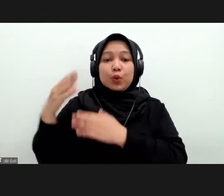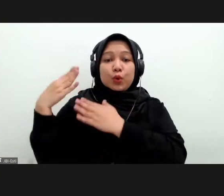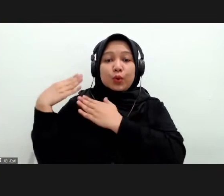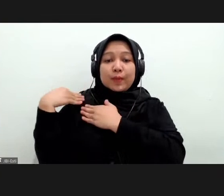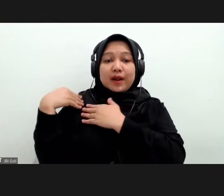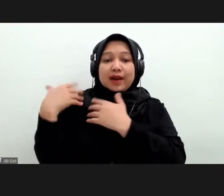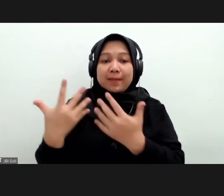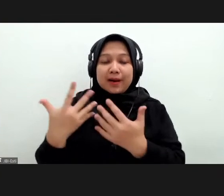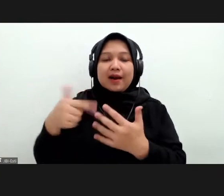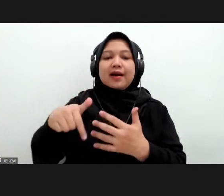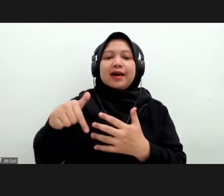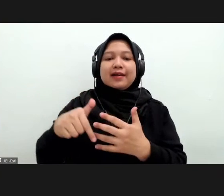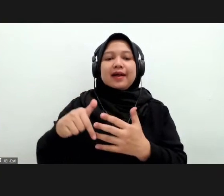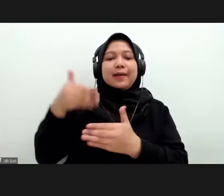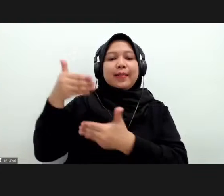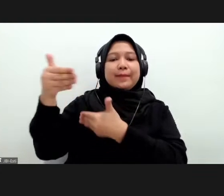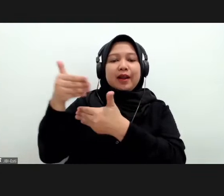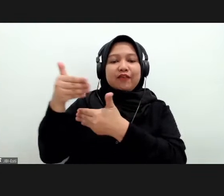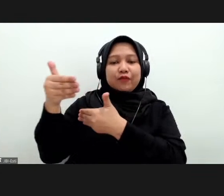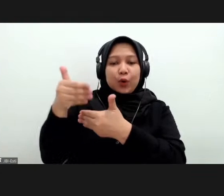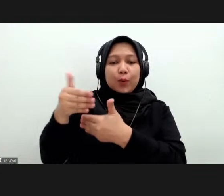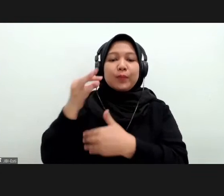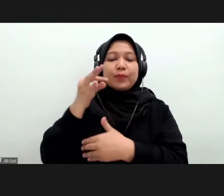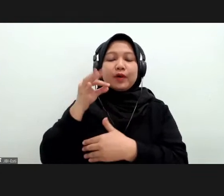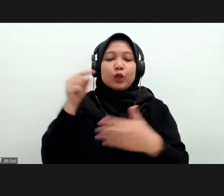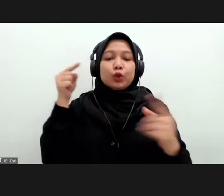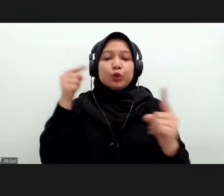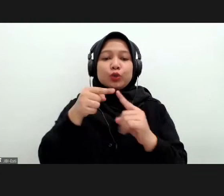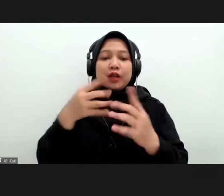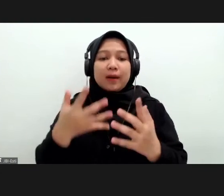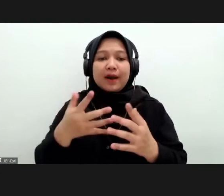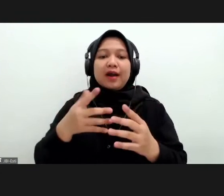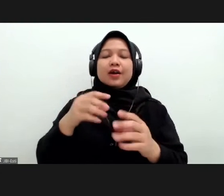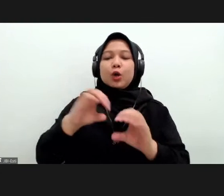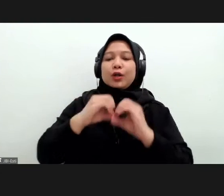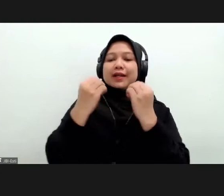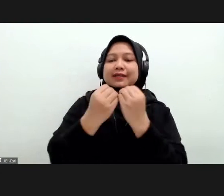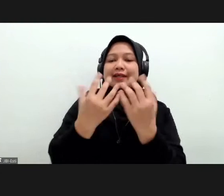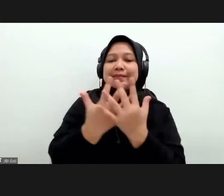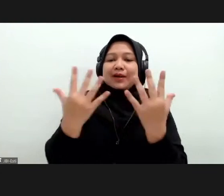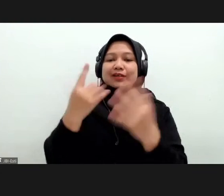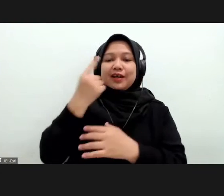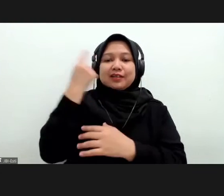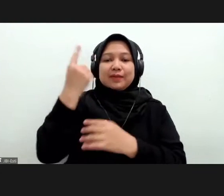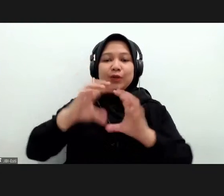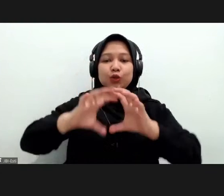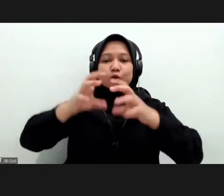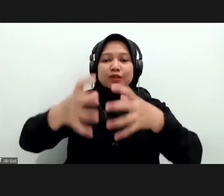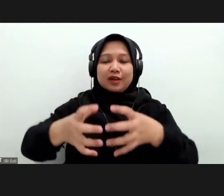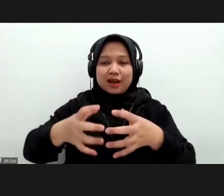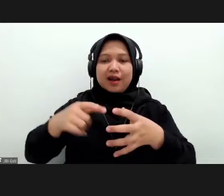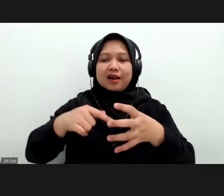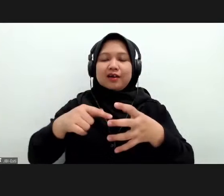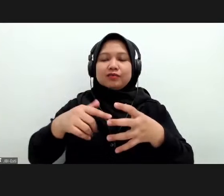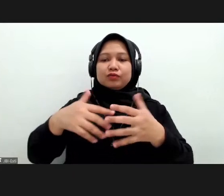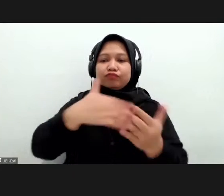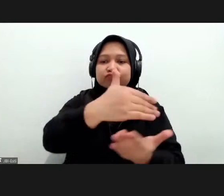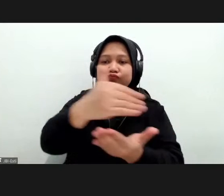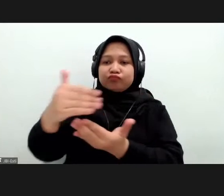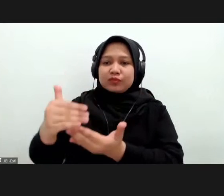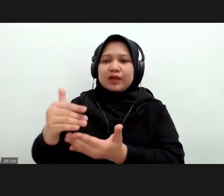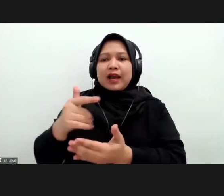a role as the platform to unite the civil society voice all over the